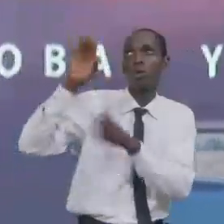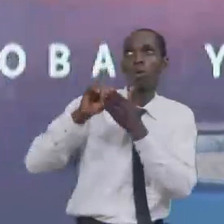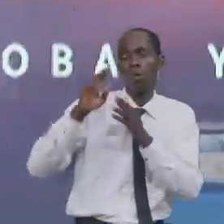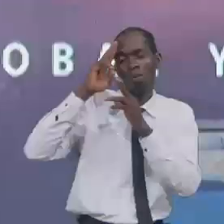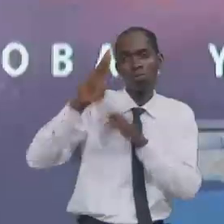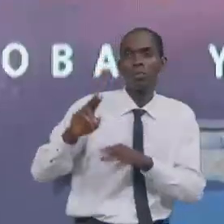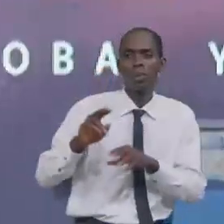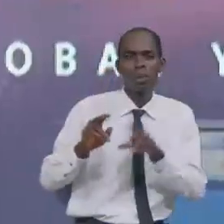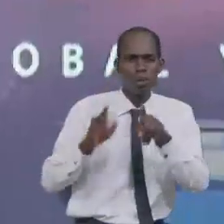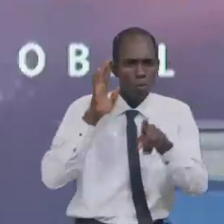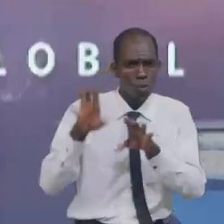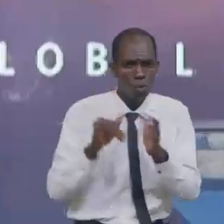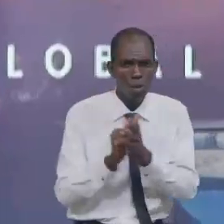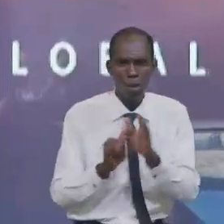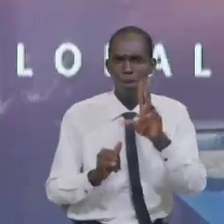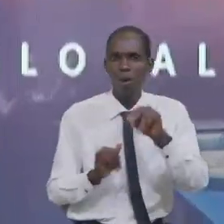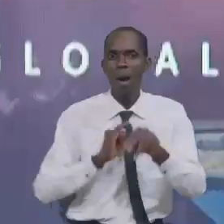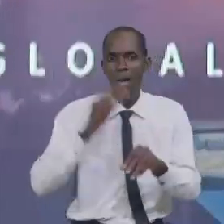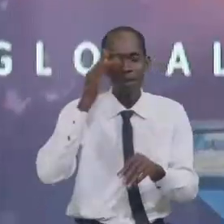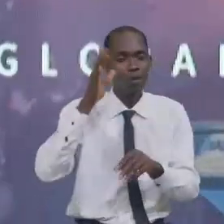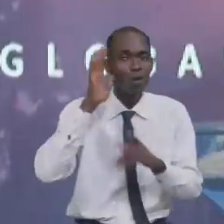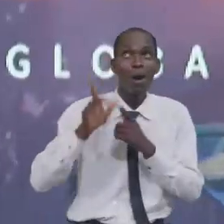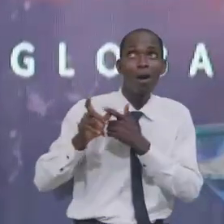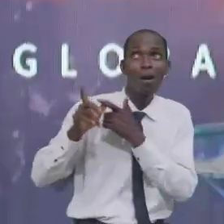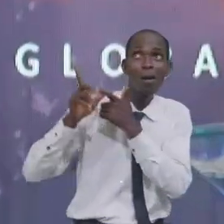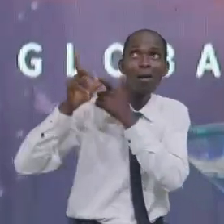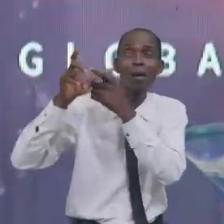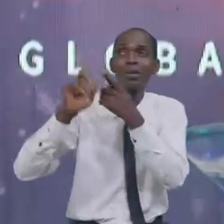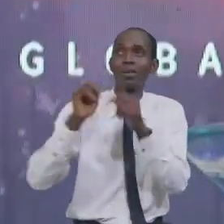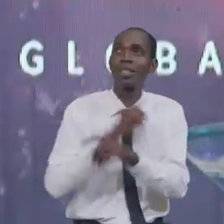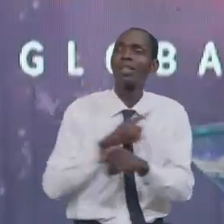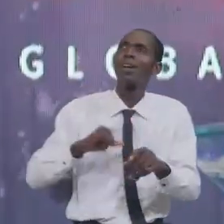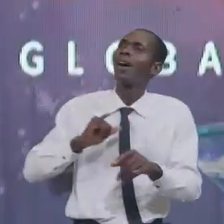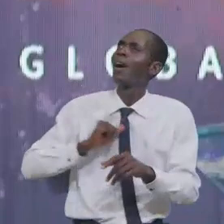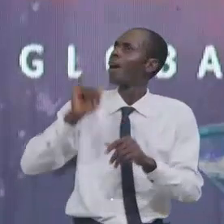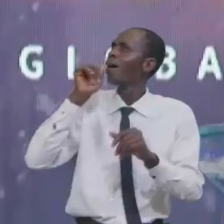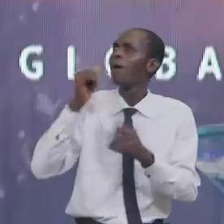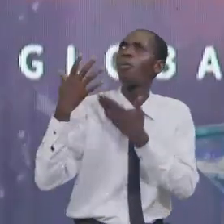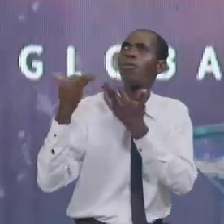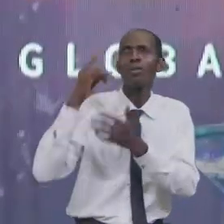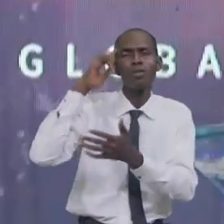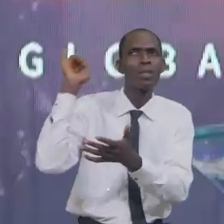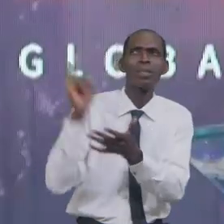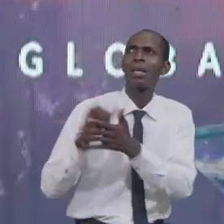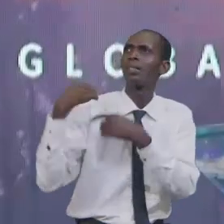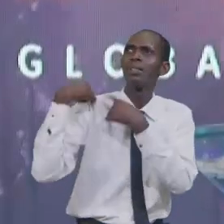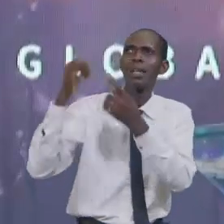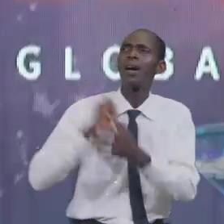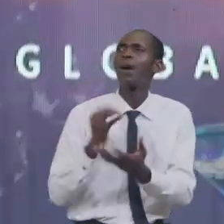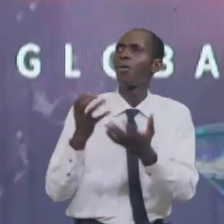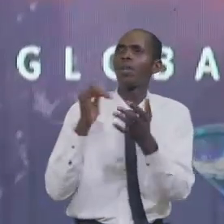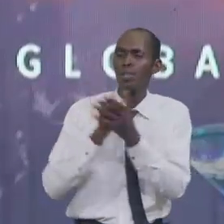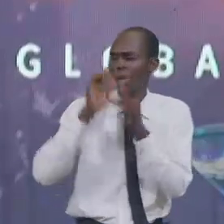you'll do that. I think you'll run to the Lord and say, Lord, I've been waiting for that. I want that honor from